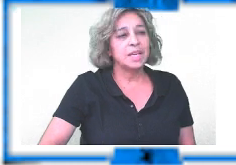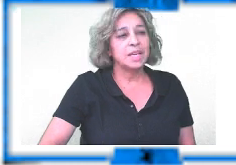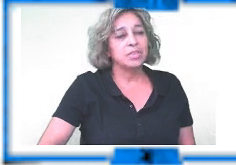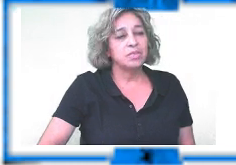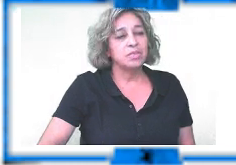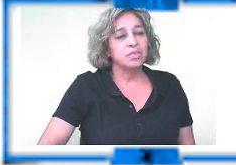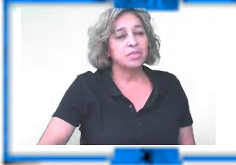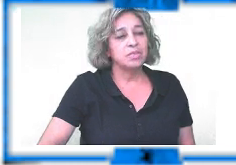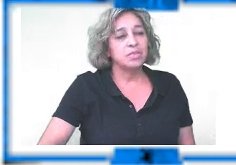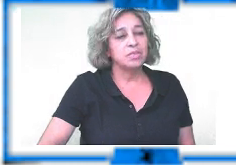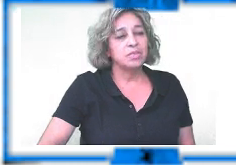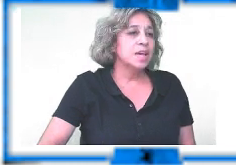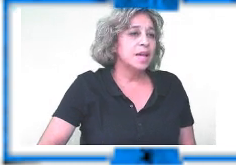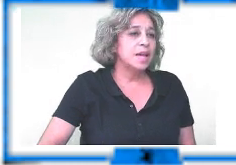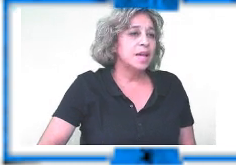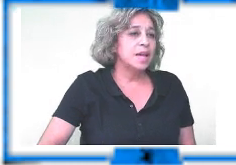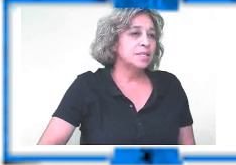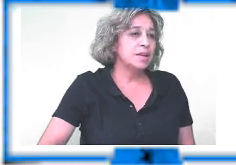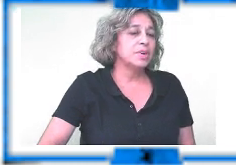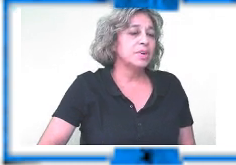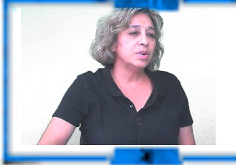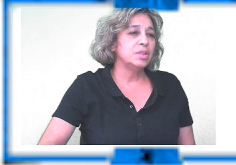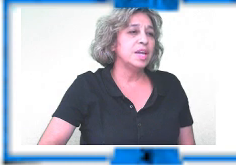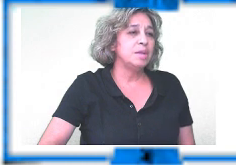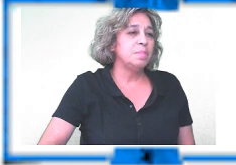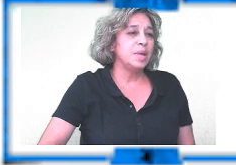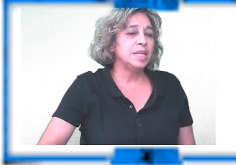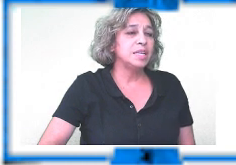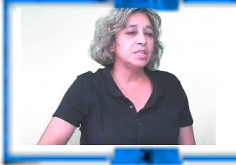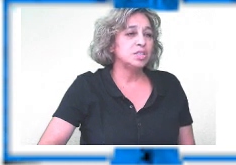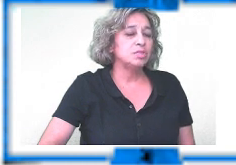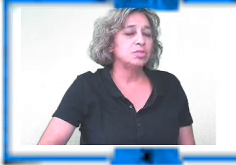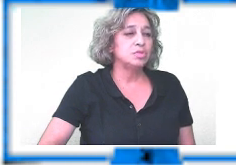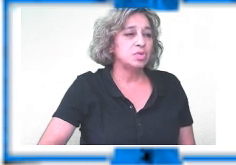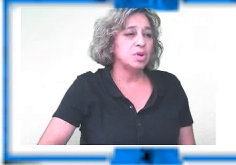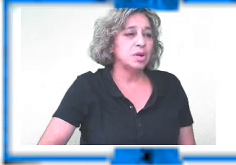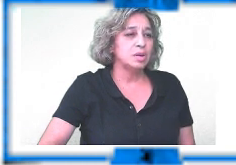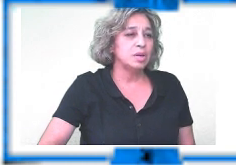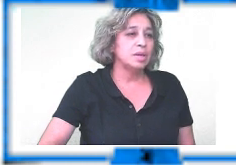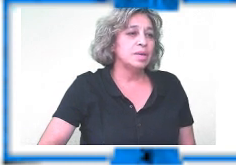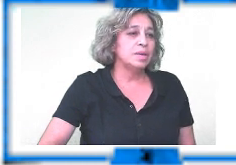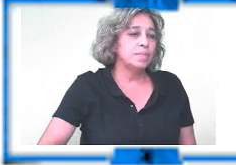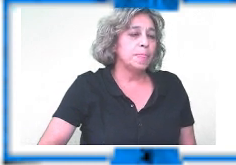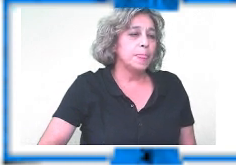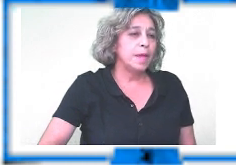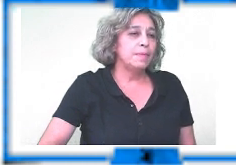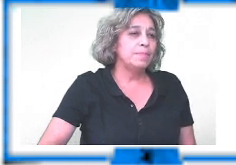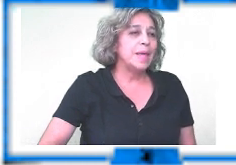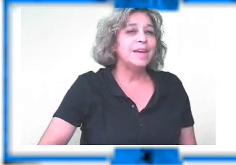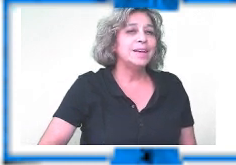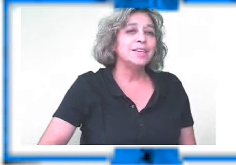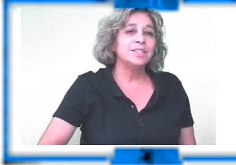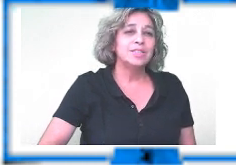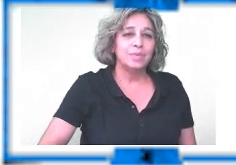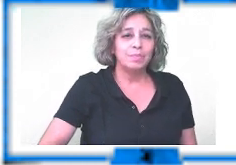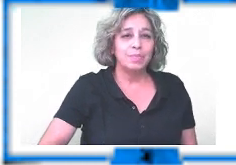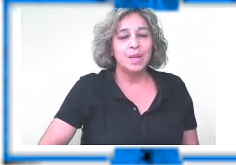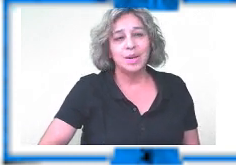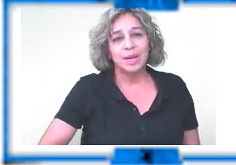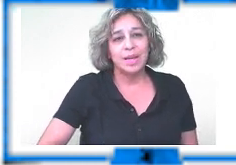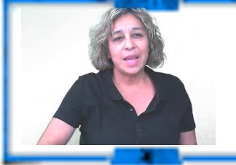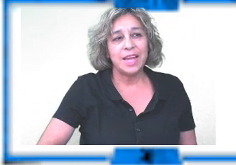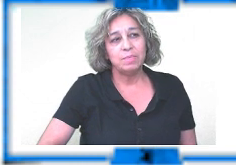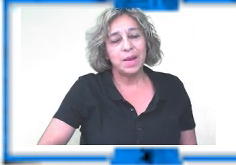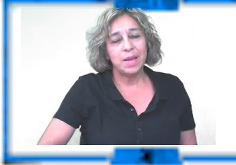it's like a third world country, it has never occurred that it maintains so strong. And that is